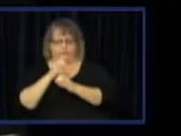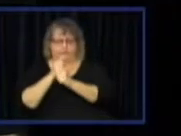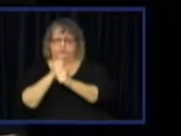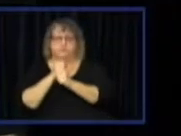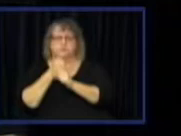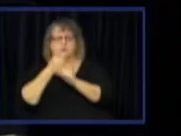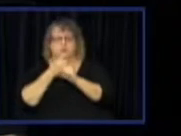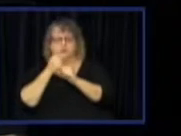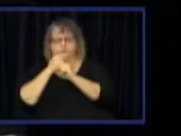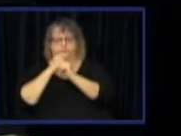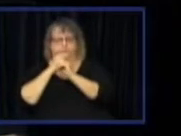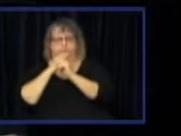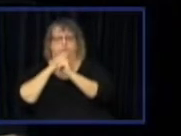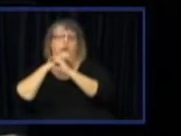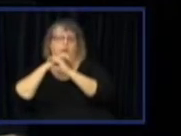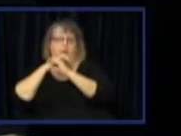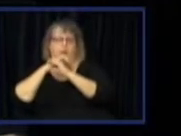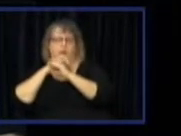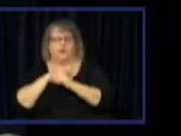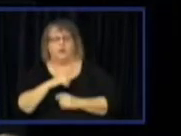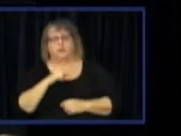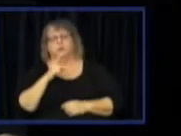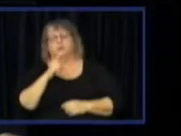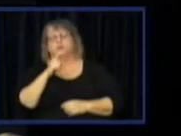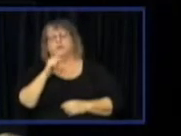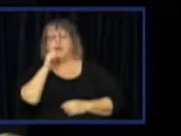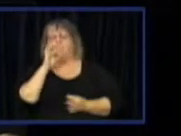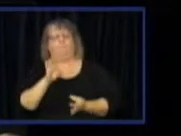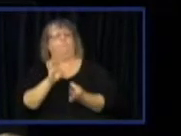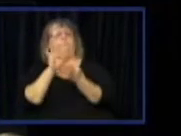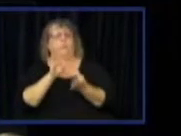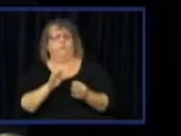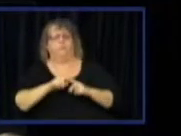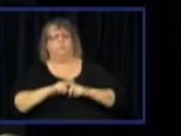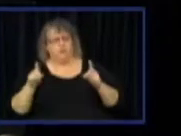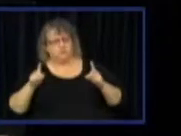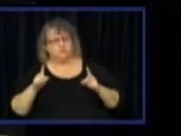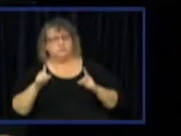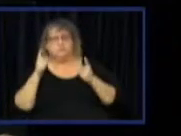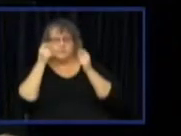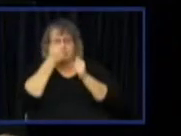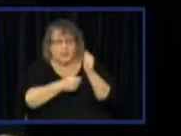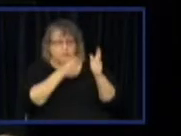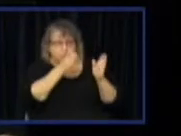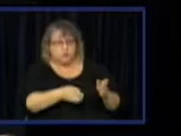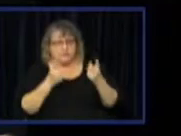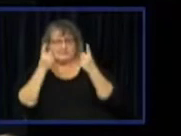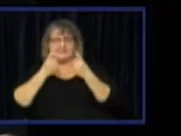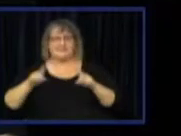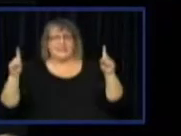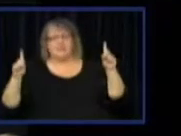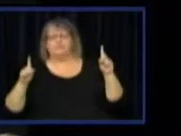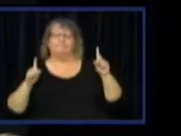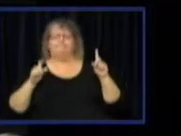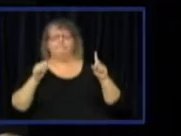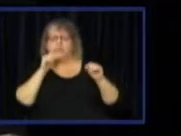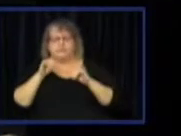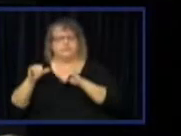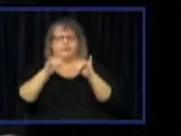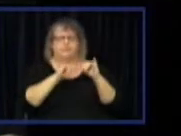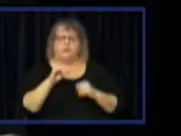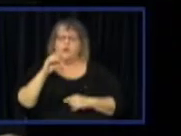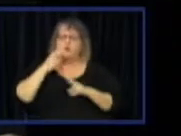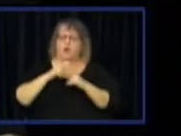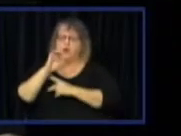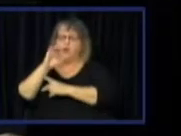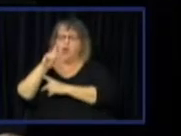of chronic disability associated with stroke. It's not a perfect drug. It doesn't work for everybody. And it's a clot